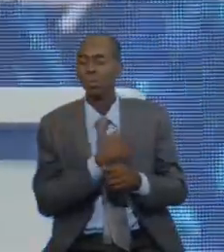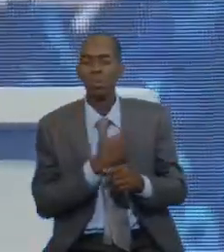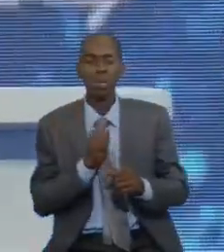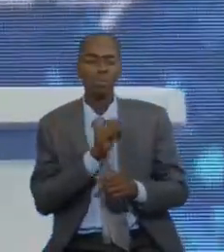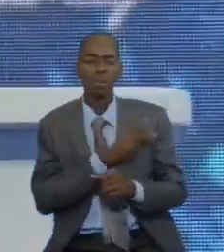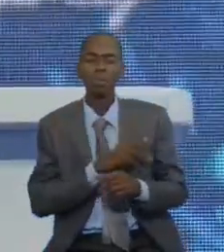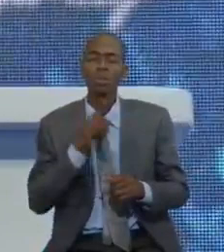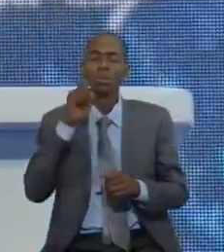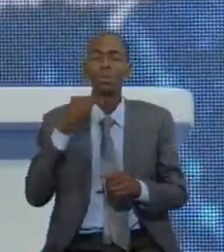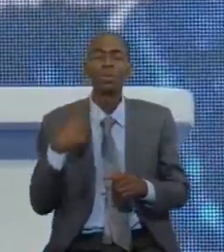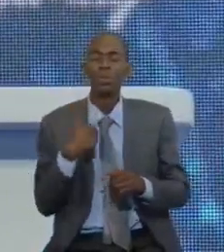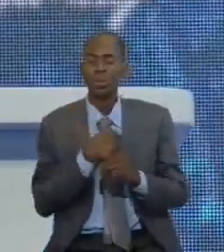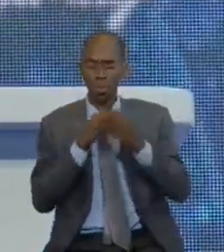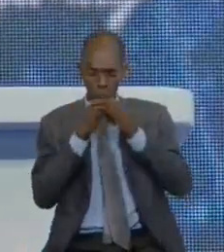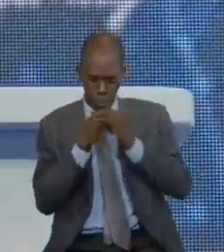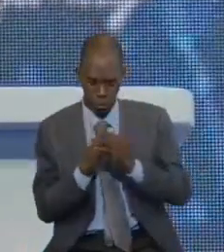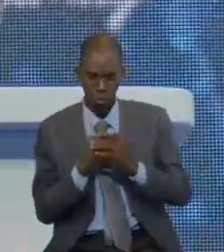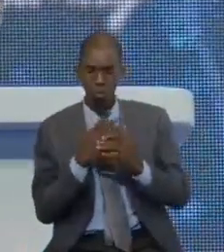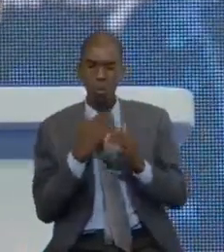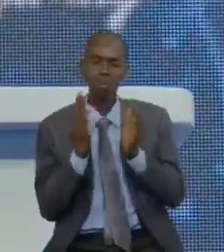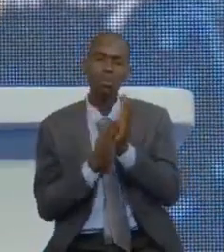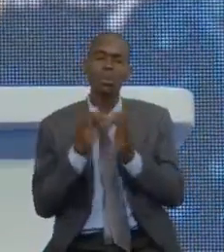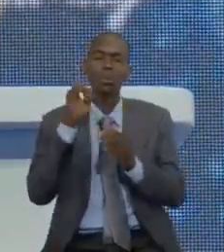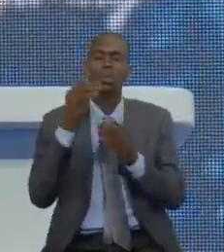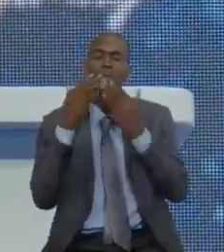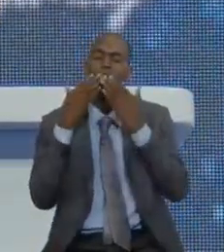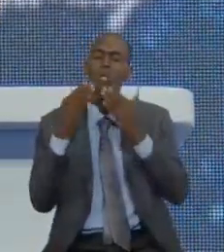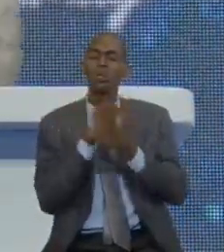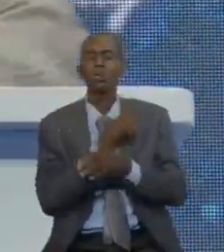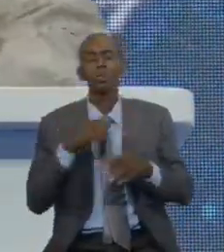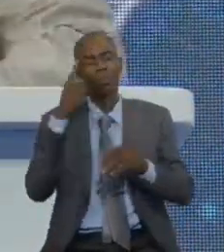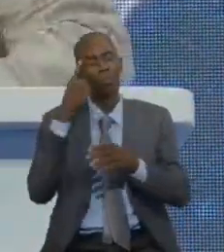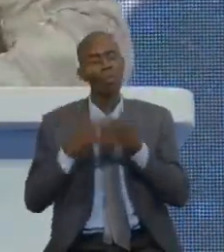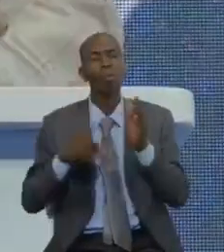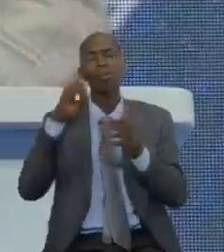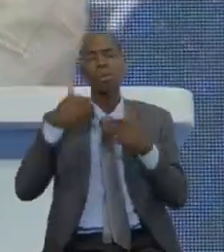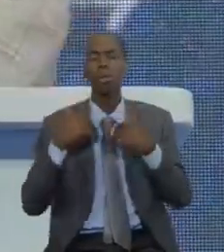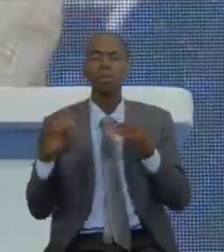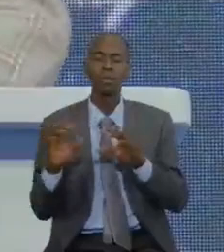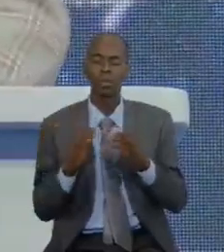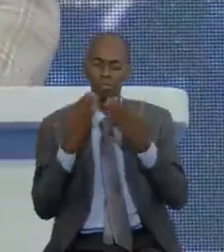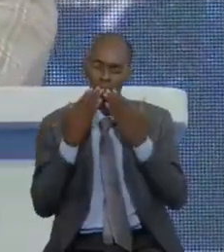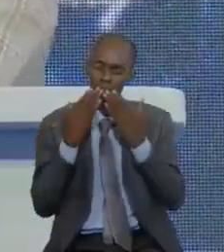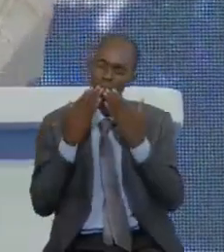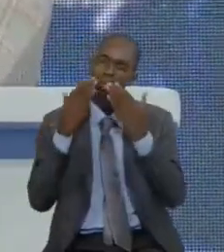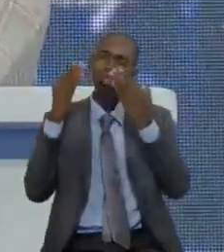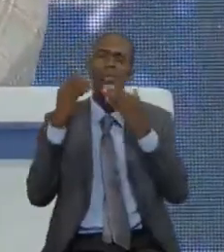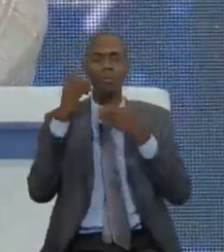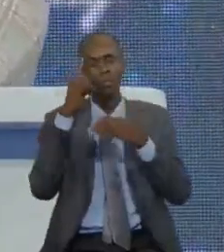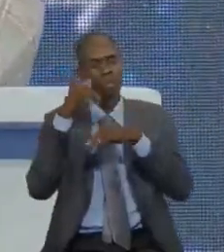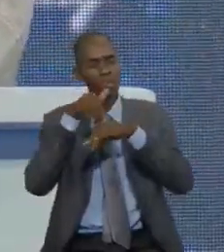We worship and adore you. Thank you, Lord, for what you've done. Thank you for sending